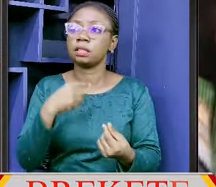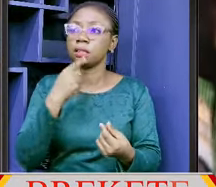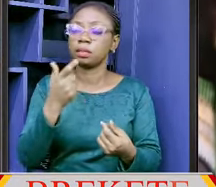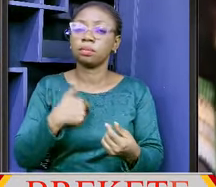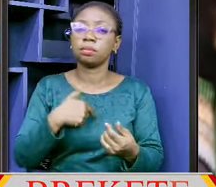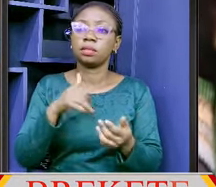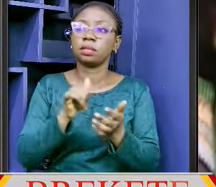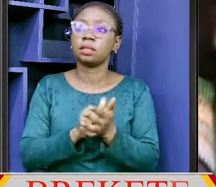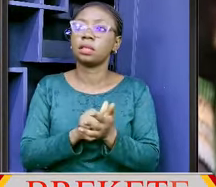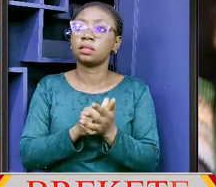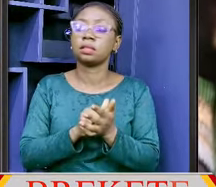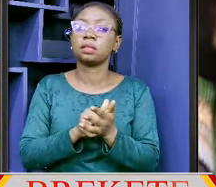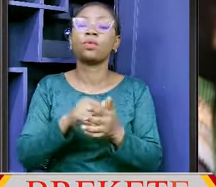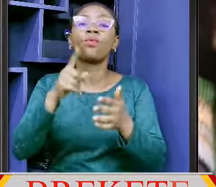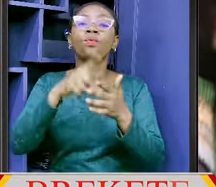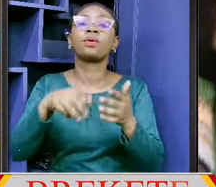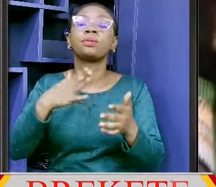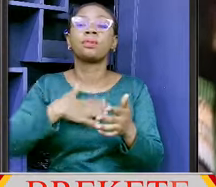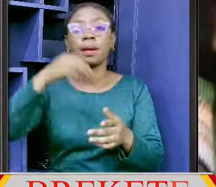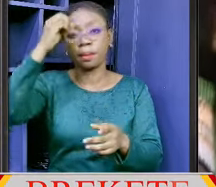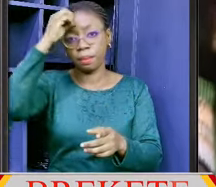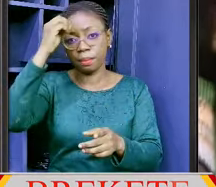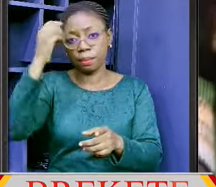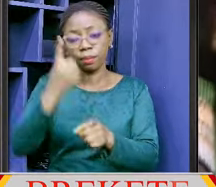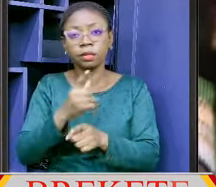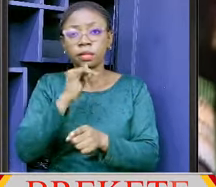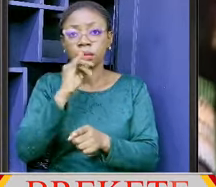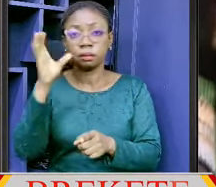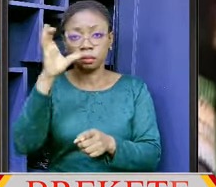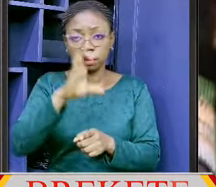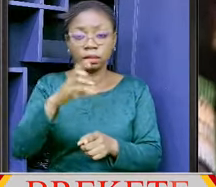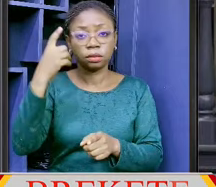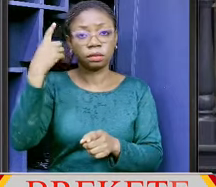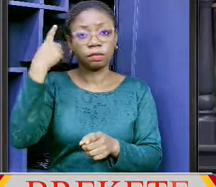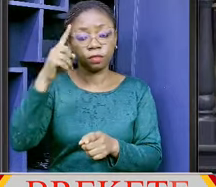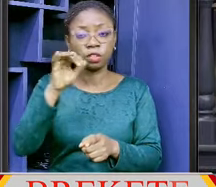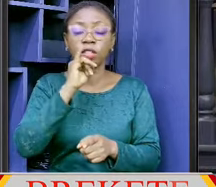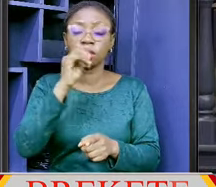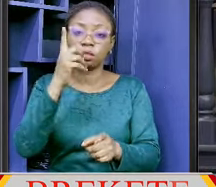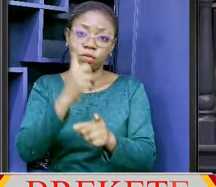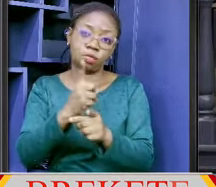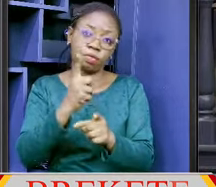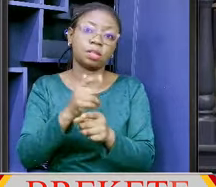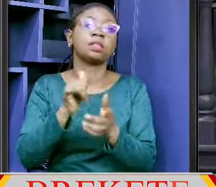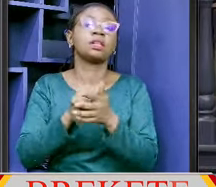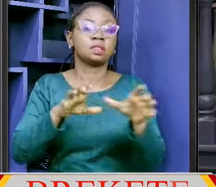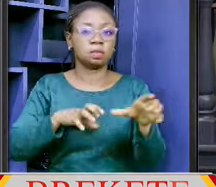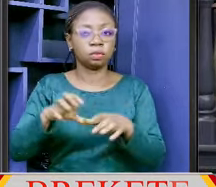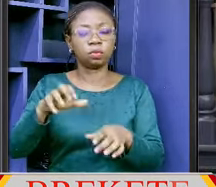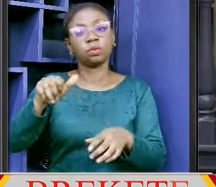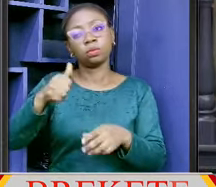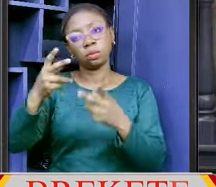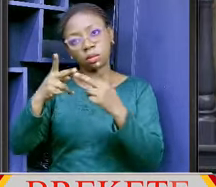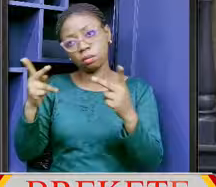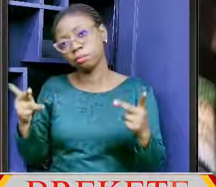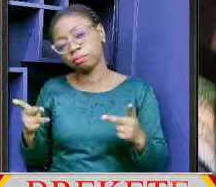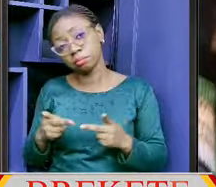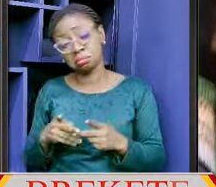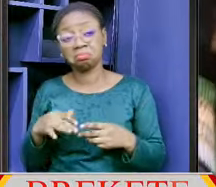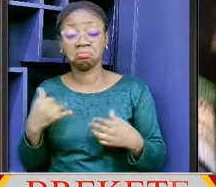is requested is in order, that is done elsewhere, that I should not go into that. I said, okay, no